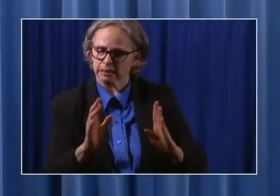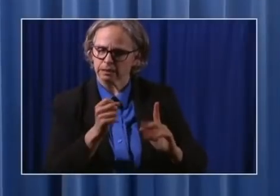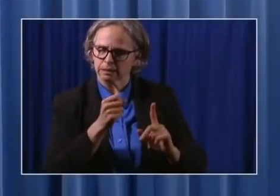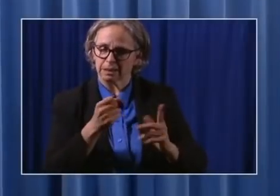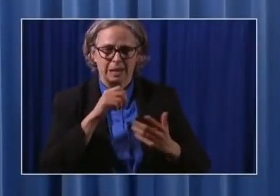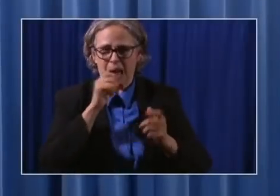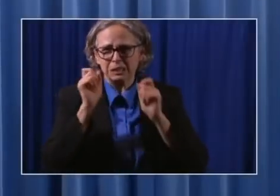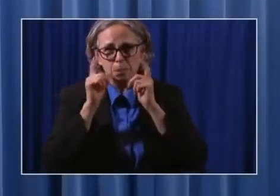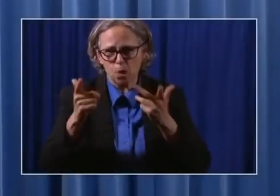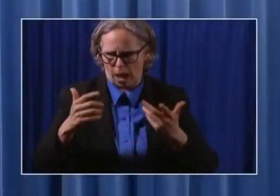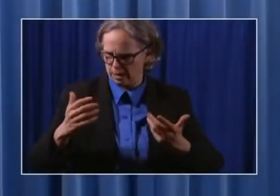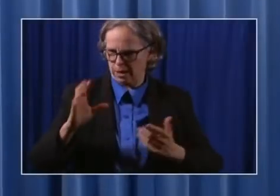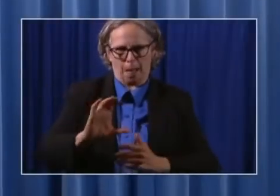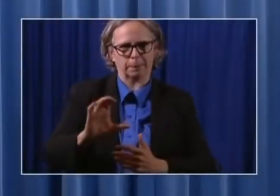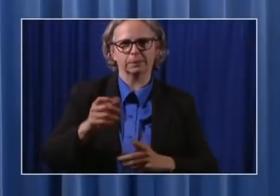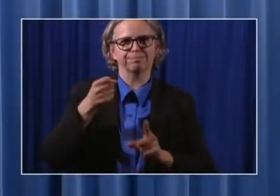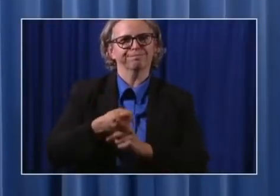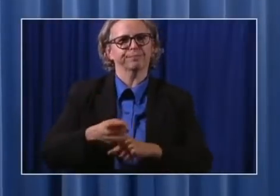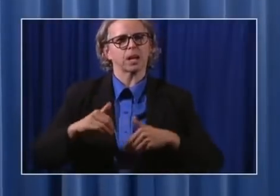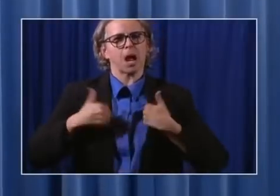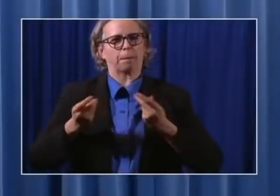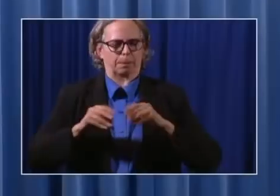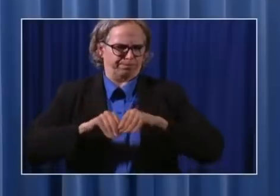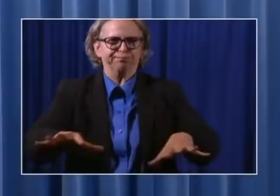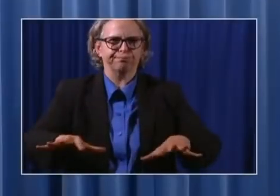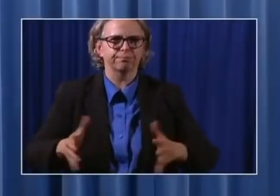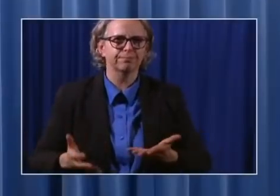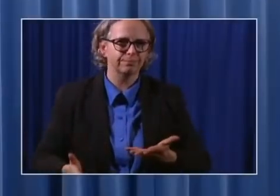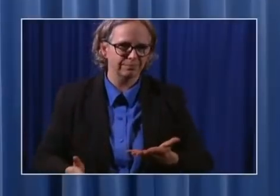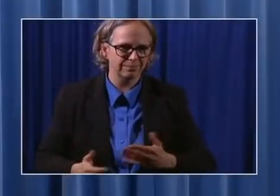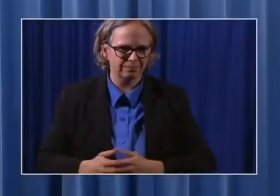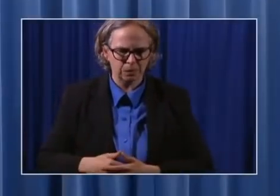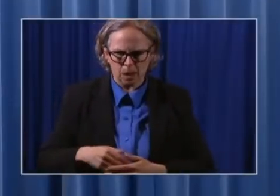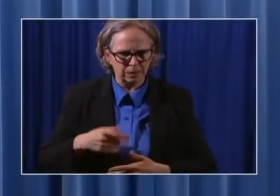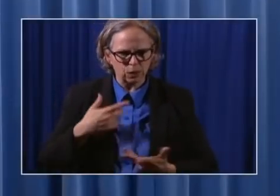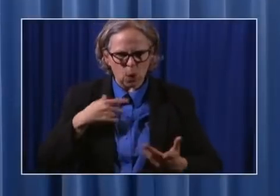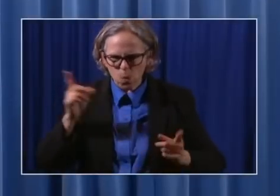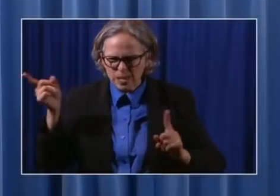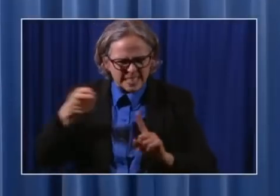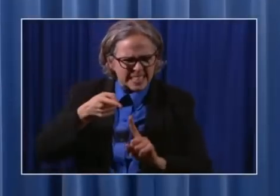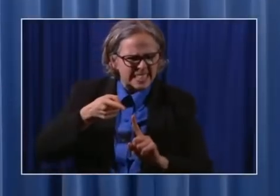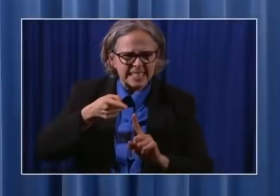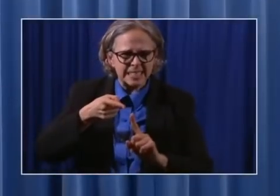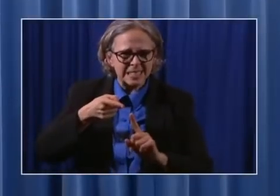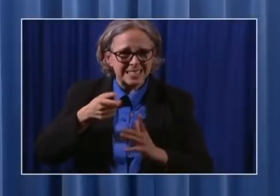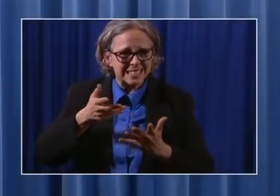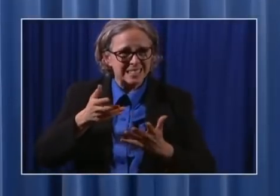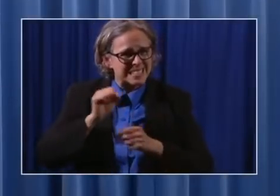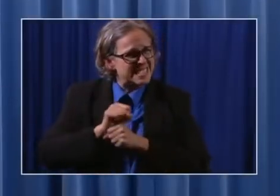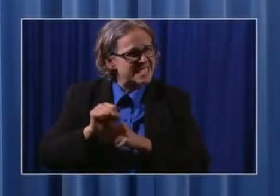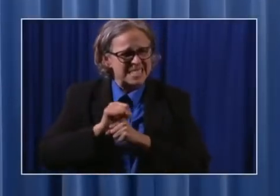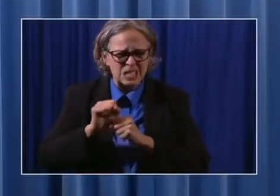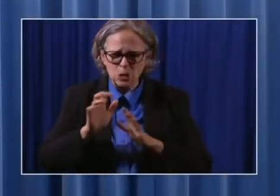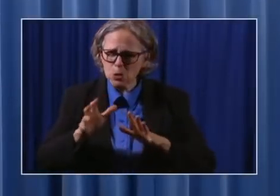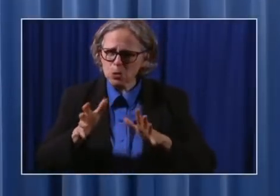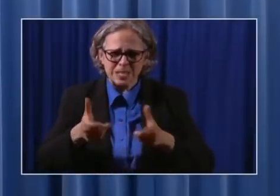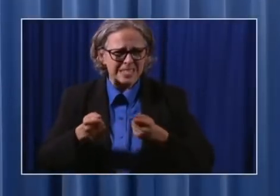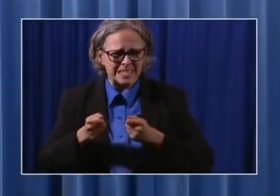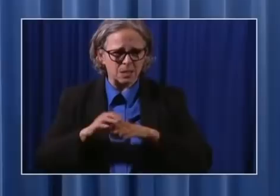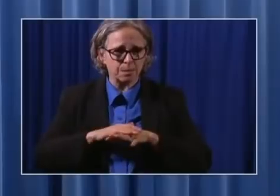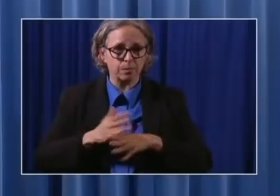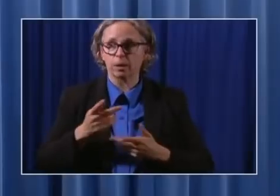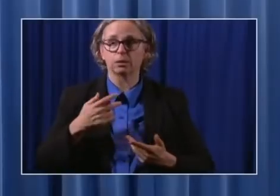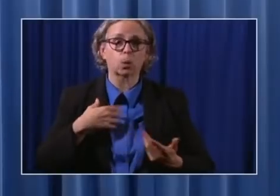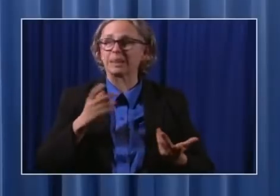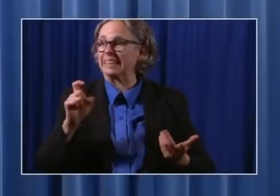what we are seeing in Columbus. But we are focused on it. We always are looking for help. We're always looking for help from the federal government. If